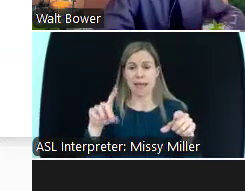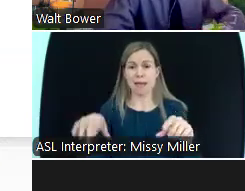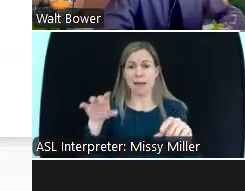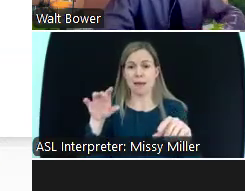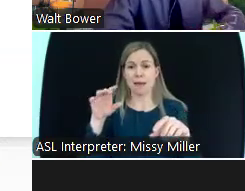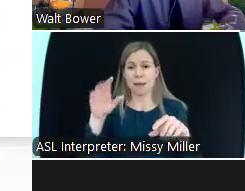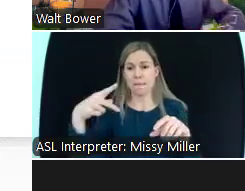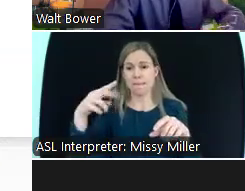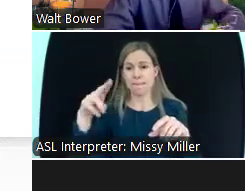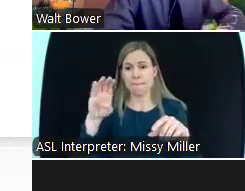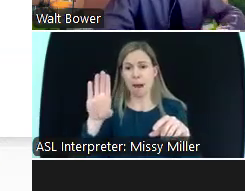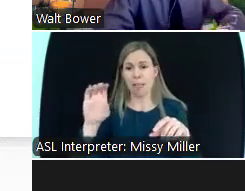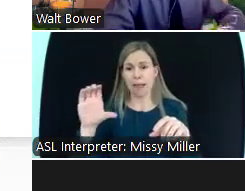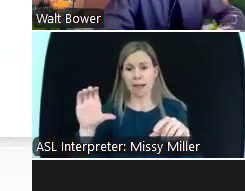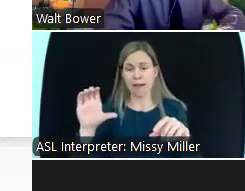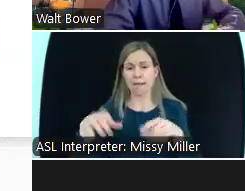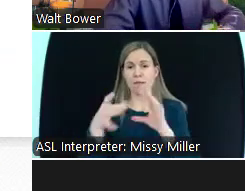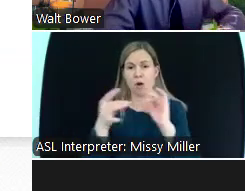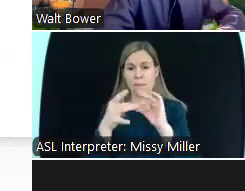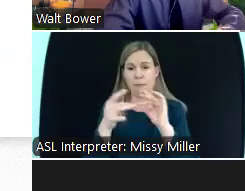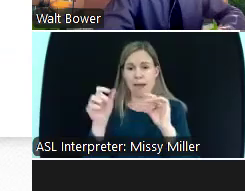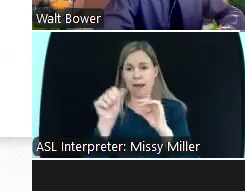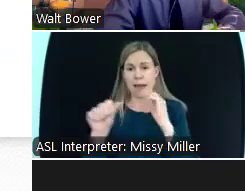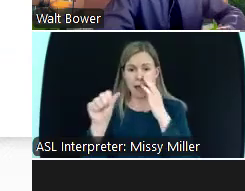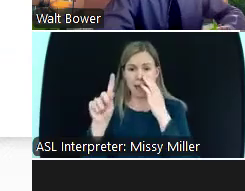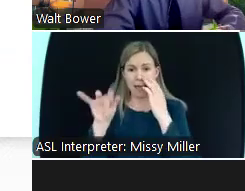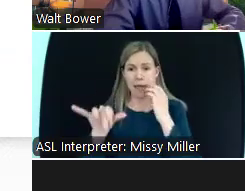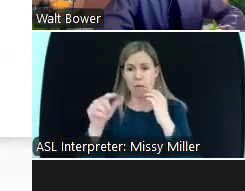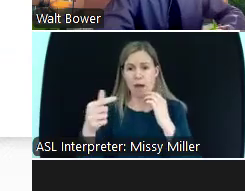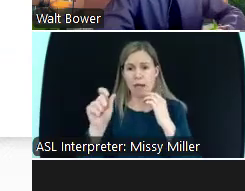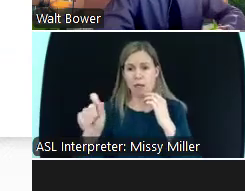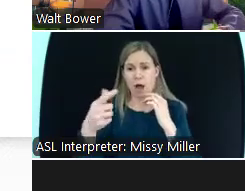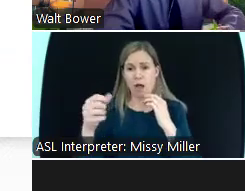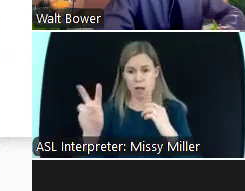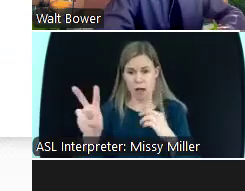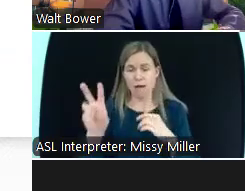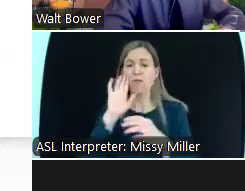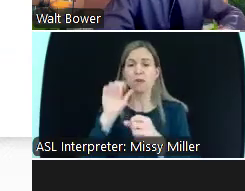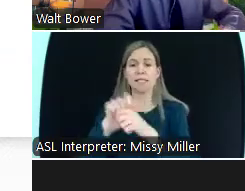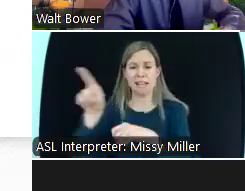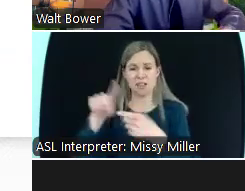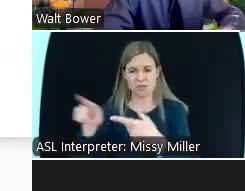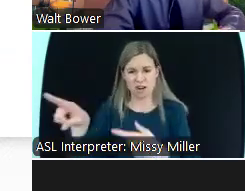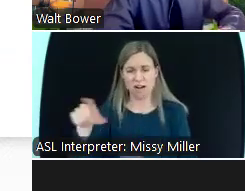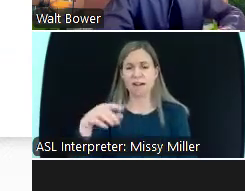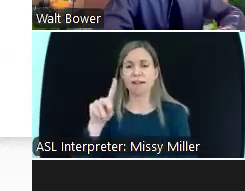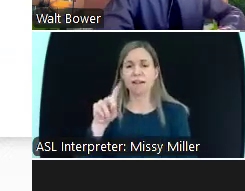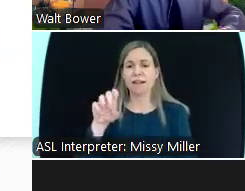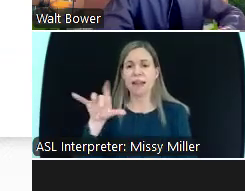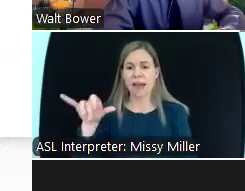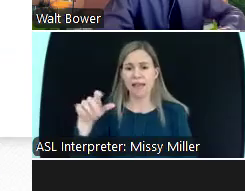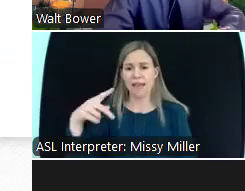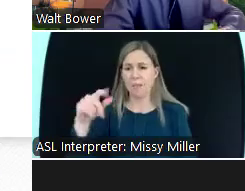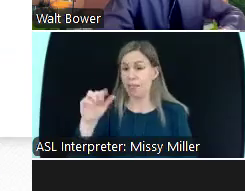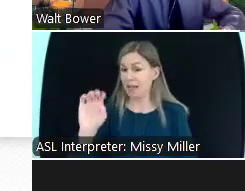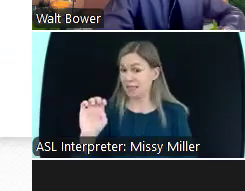can send your information into Kelly Clays. She is kind of one of my right-hand people. She was